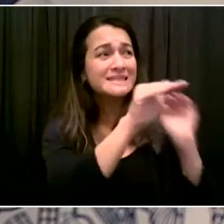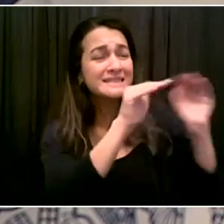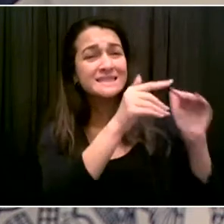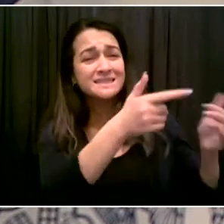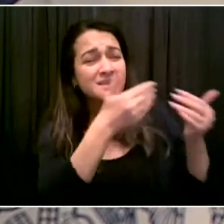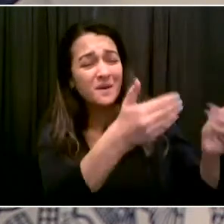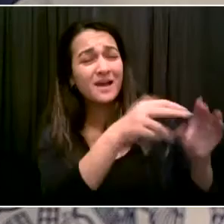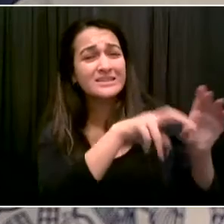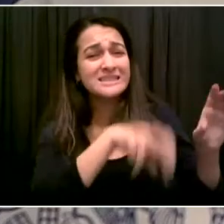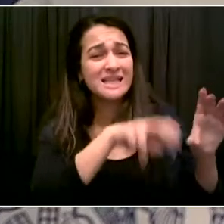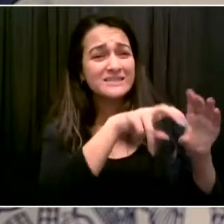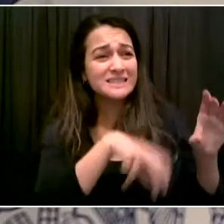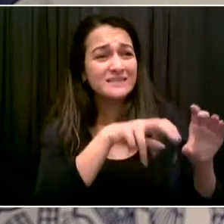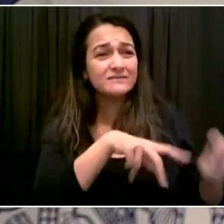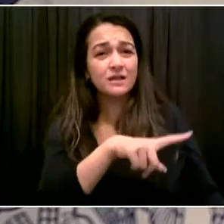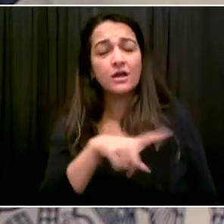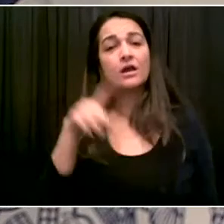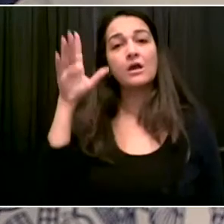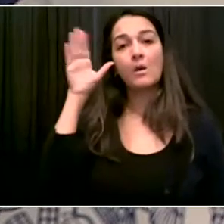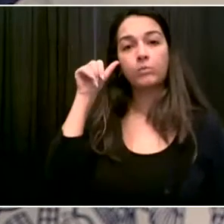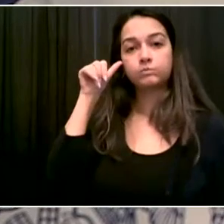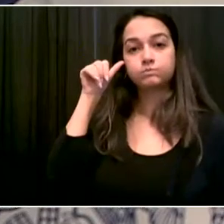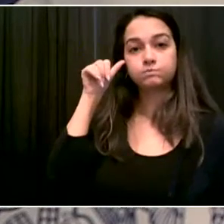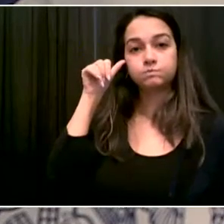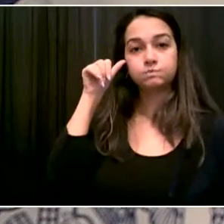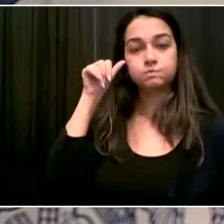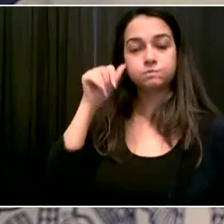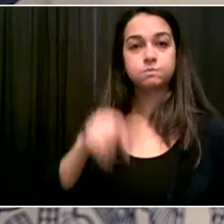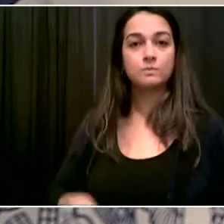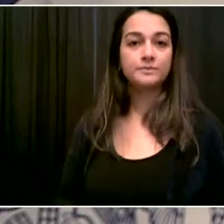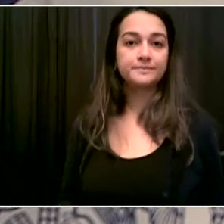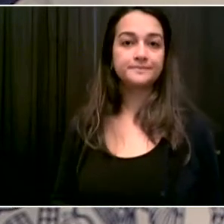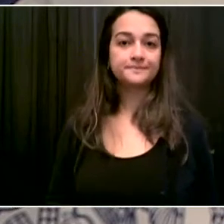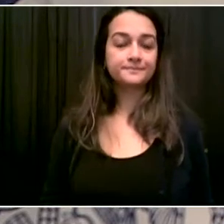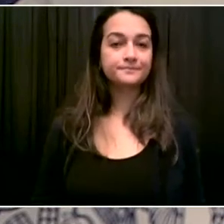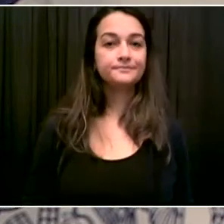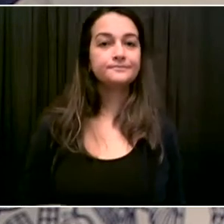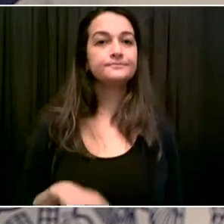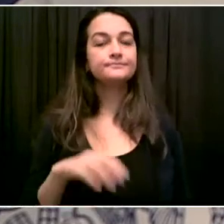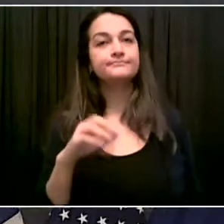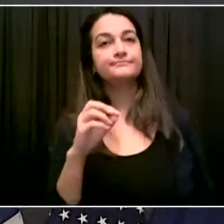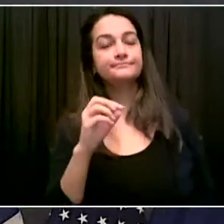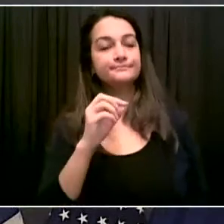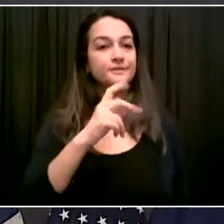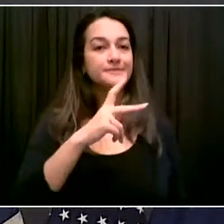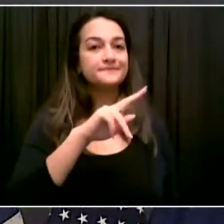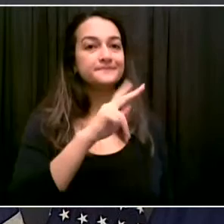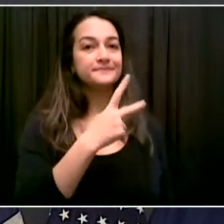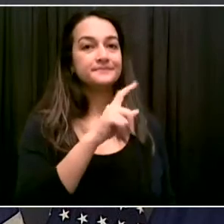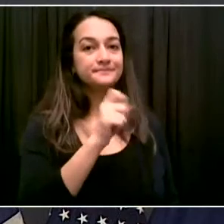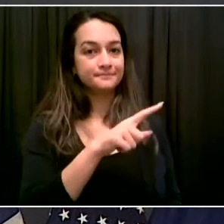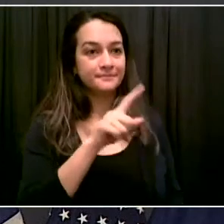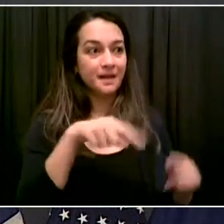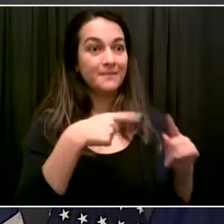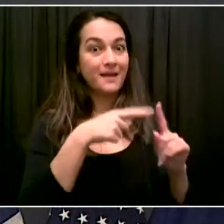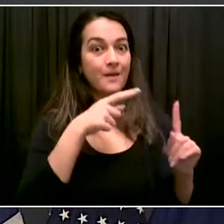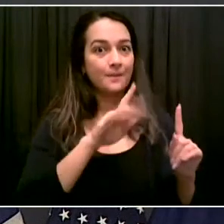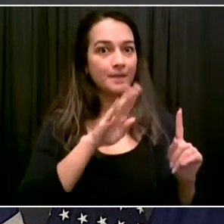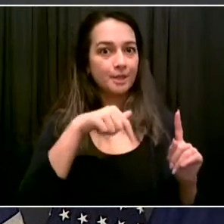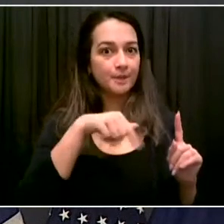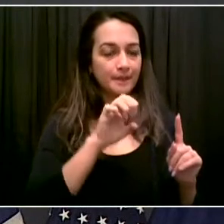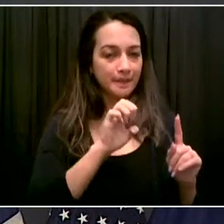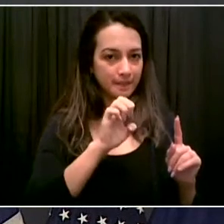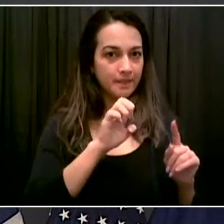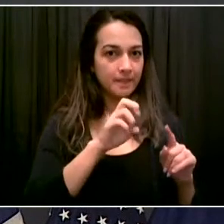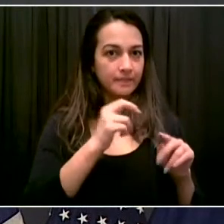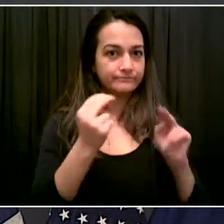Thank you. On the BQE plan, there were DOT inspections that were showing that 2 spans of the